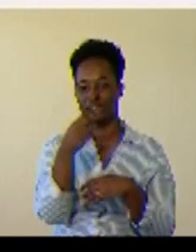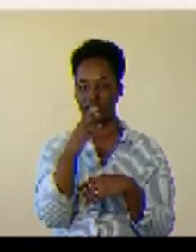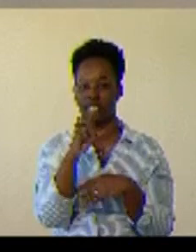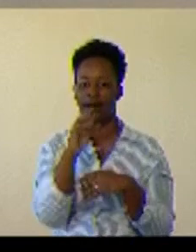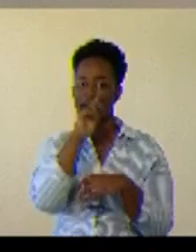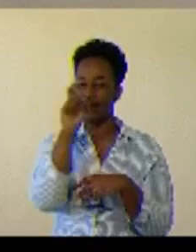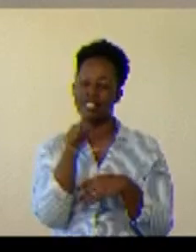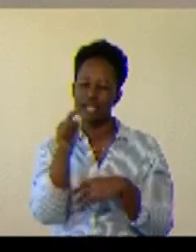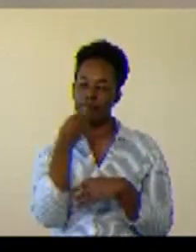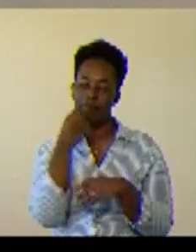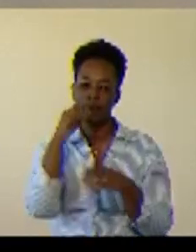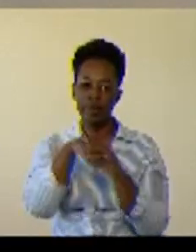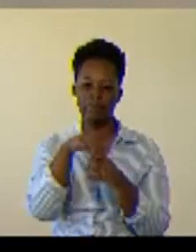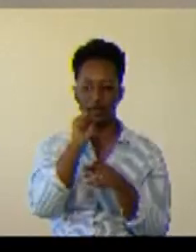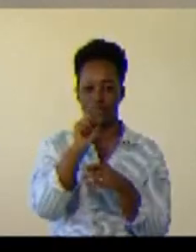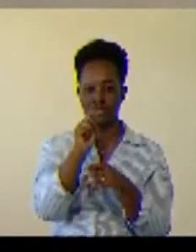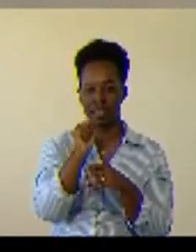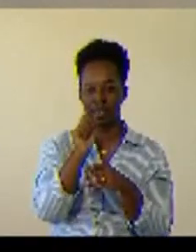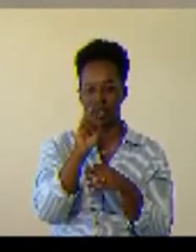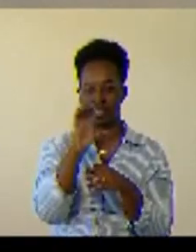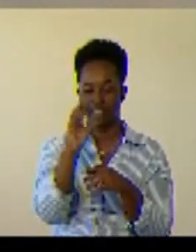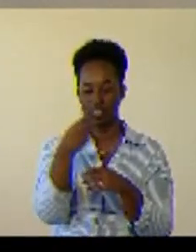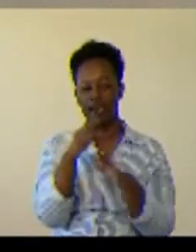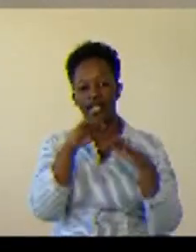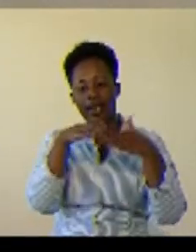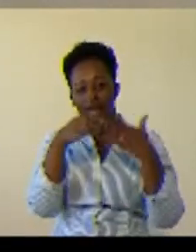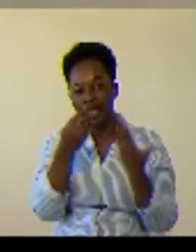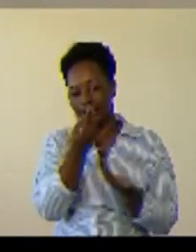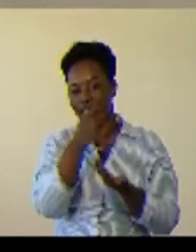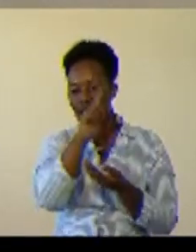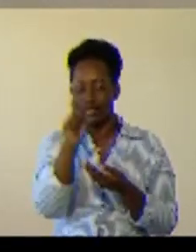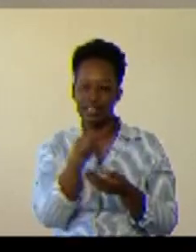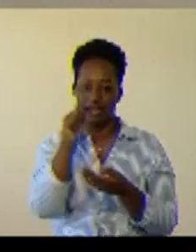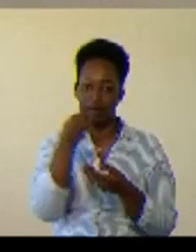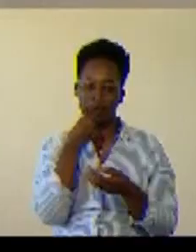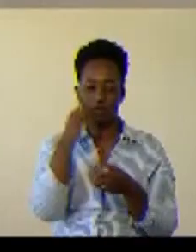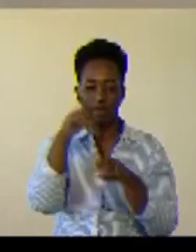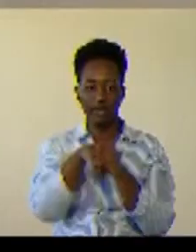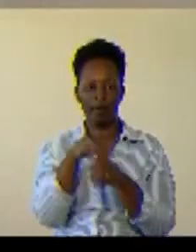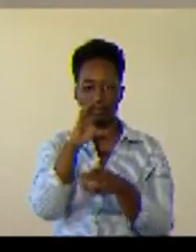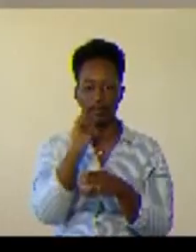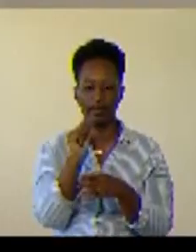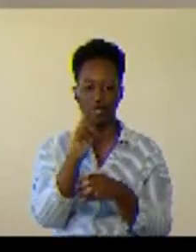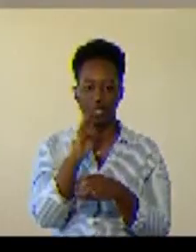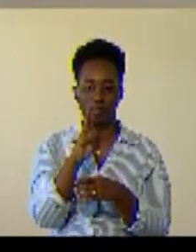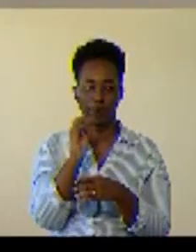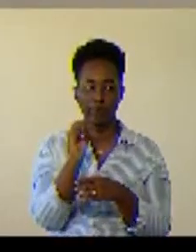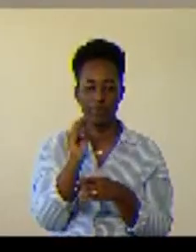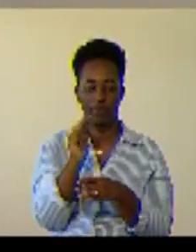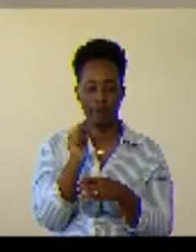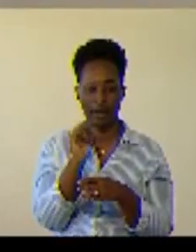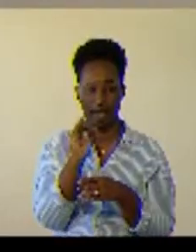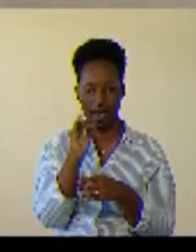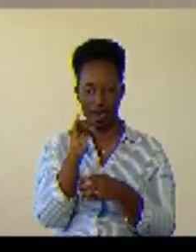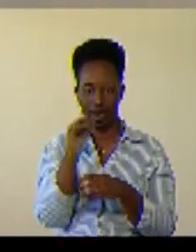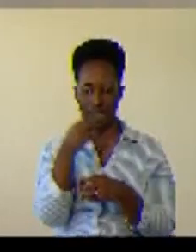we say food contains carbohydrates as an example of reducing sugars? So have you ever studied this unit, student?